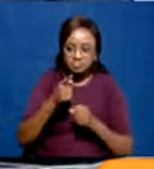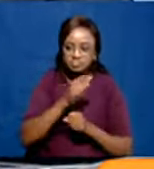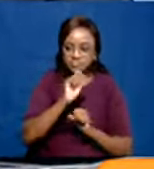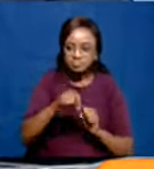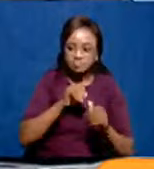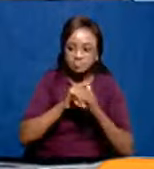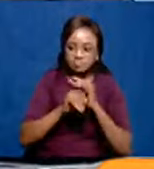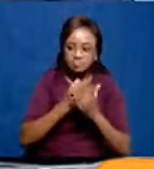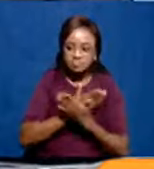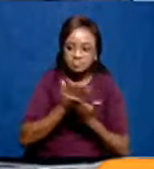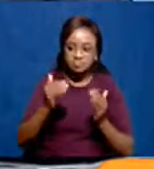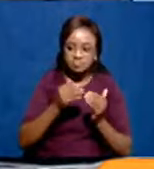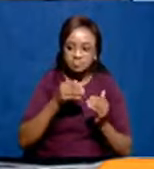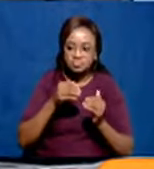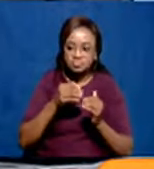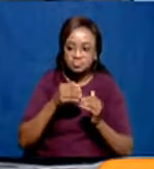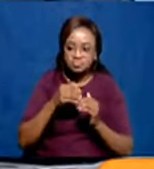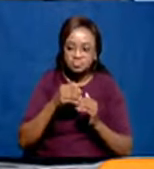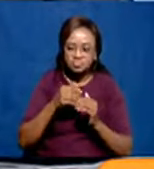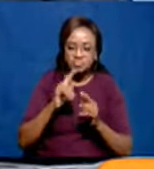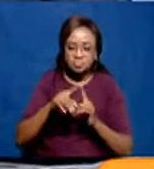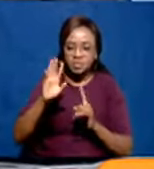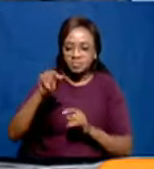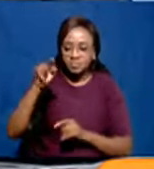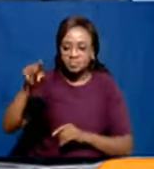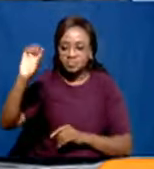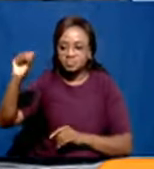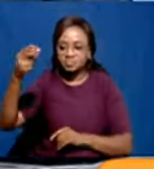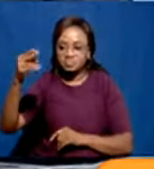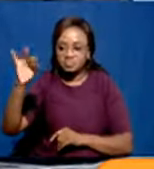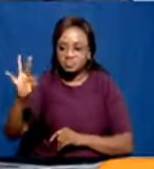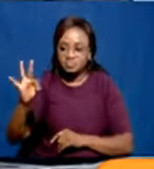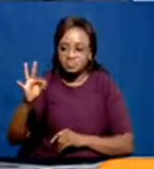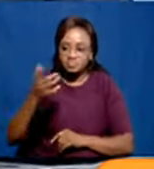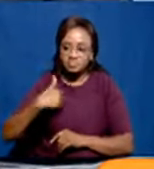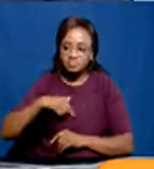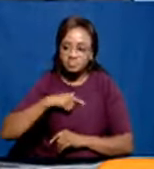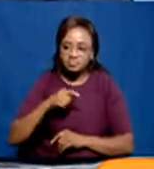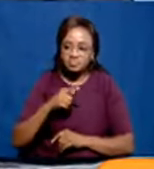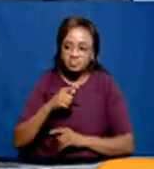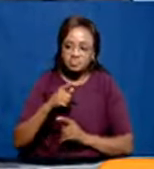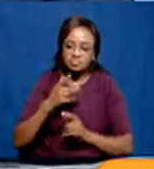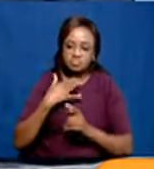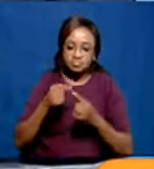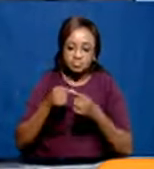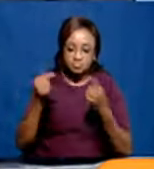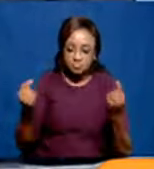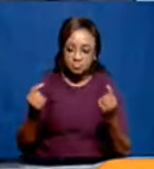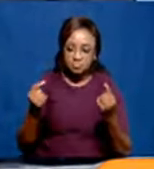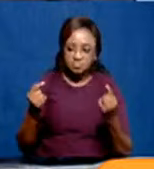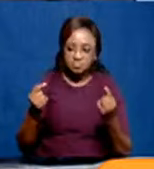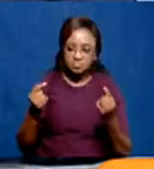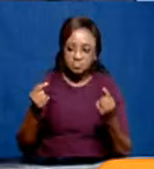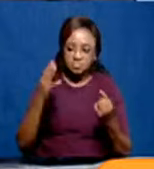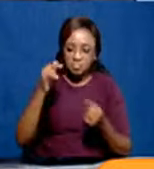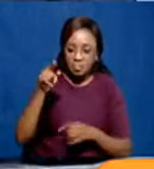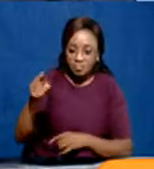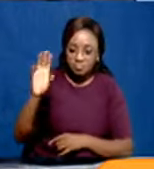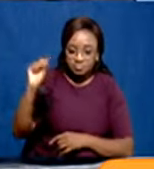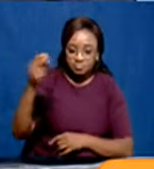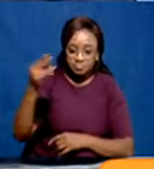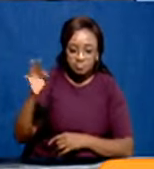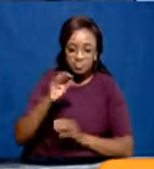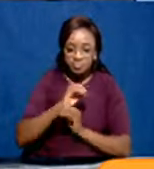facility. But now, from the SHIF, which has put up clearly, why we're actually fighting it also as civil servants, is that now you have a